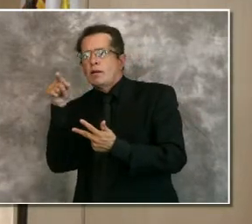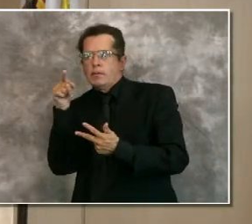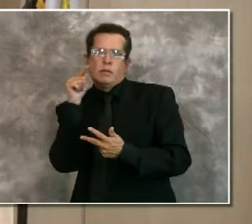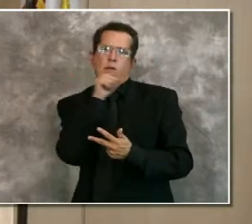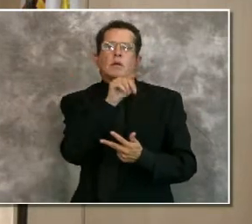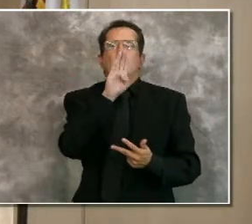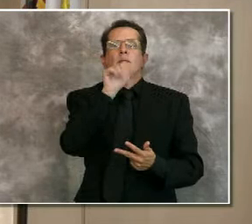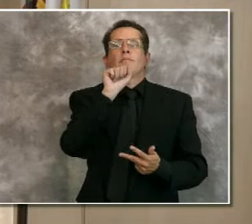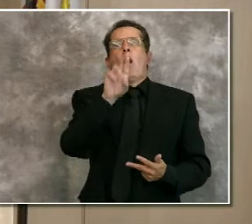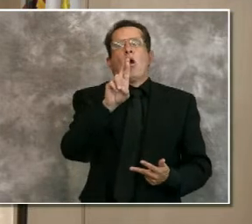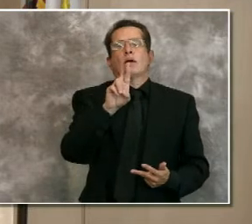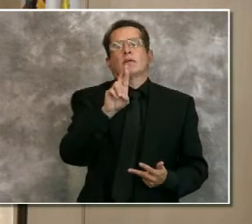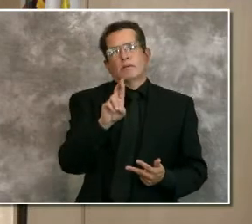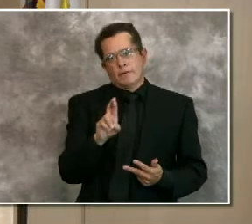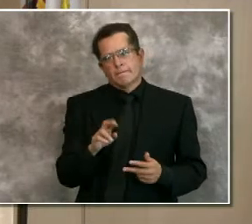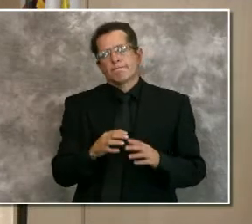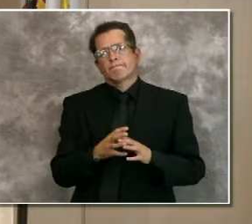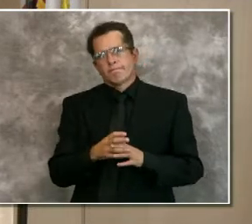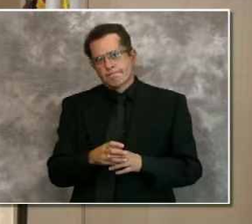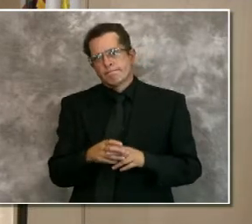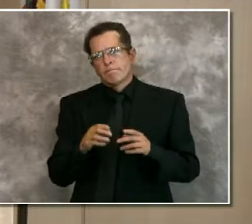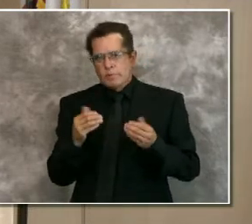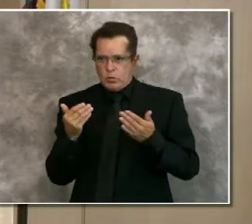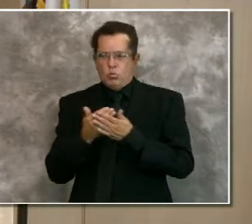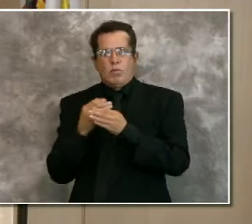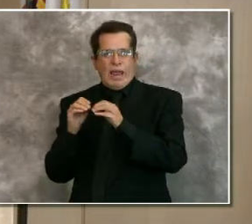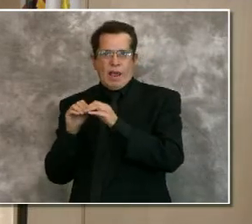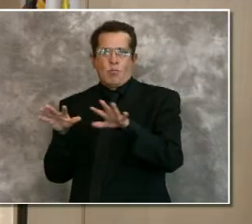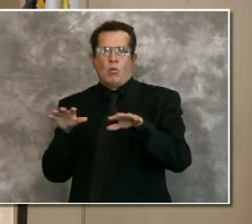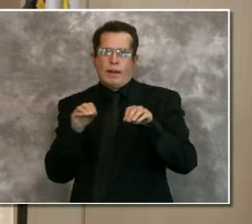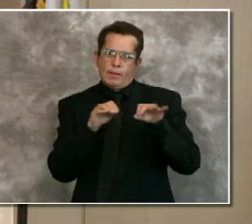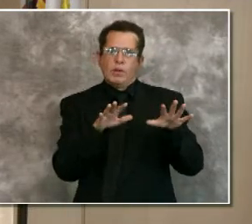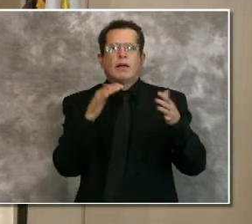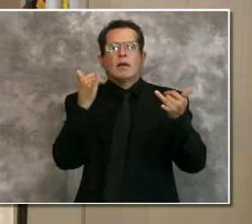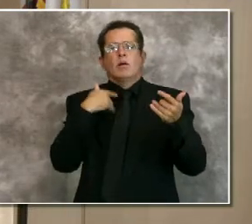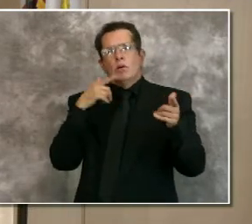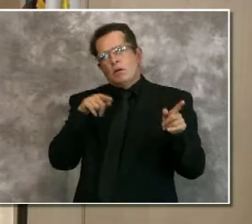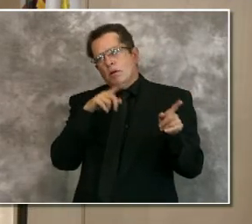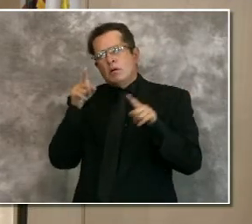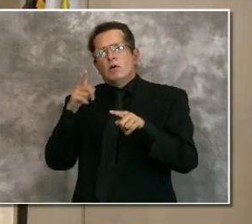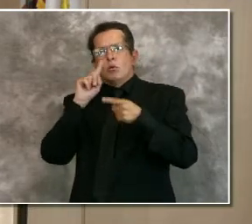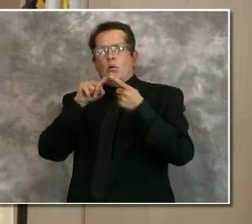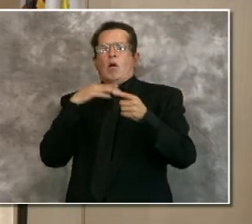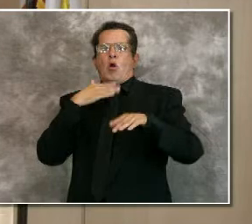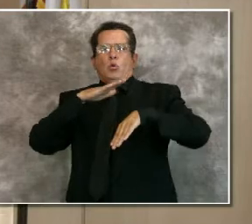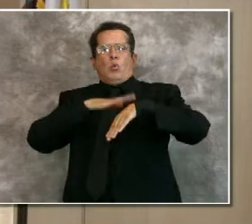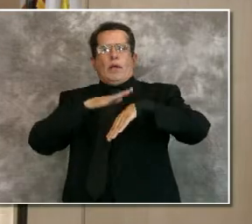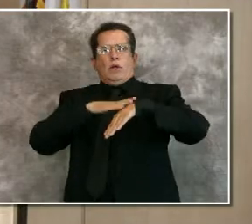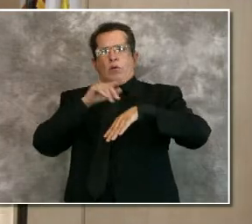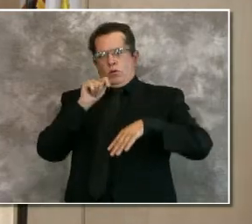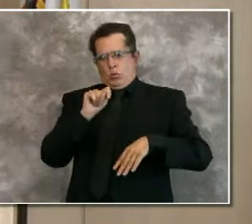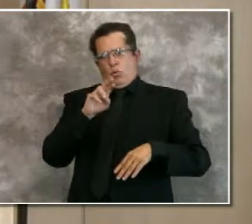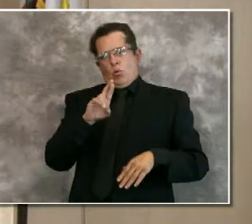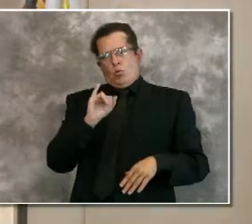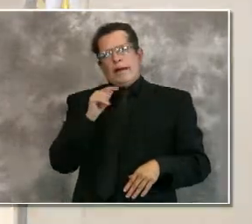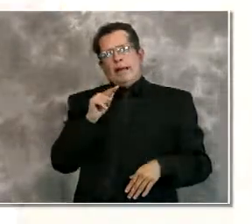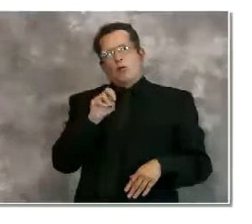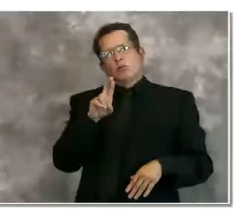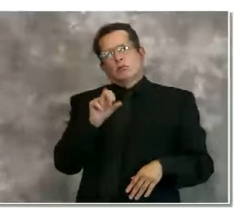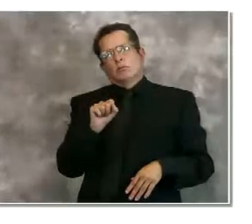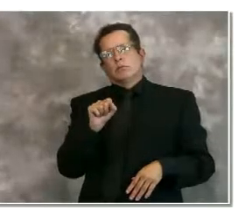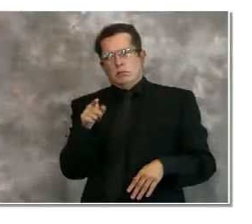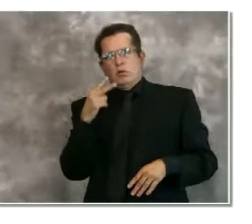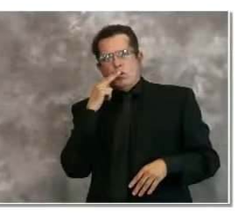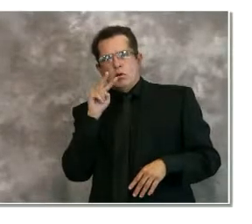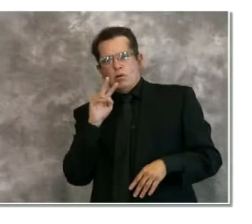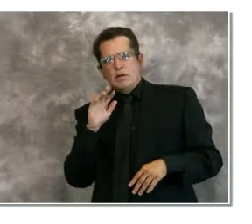bars. Now, I want to now transition to our triggers. This is a nice segue into talking about